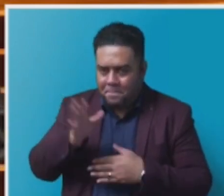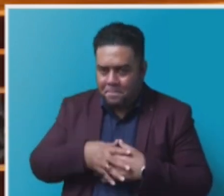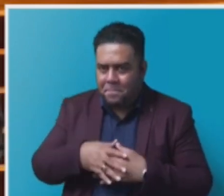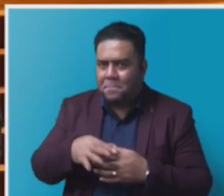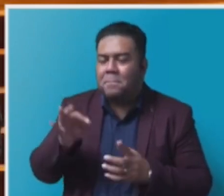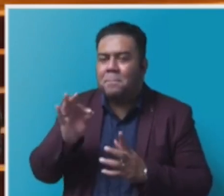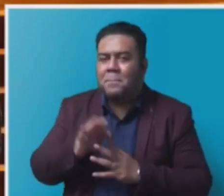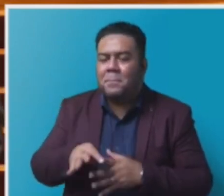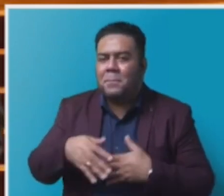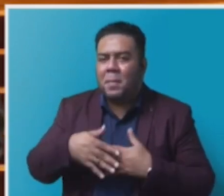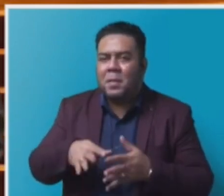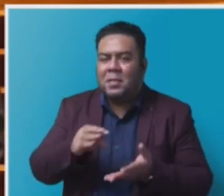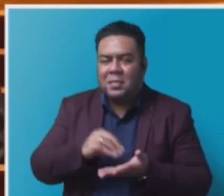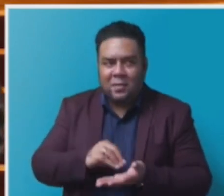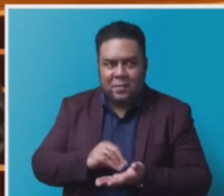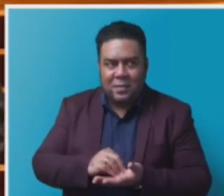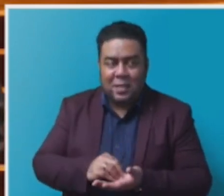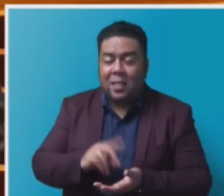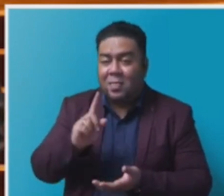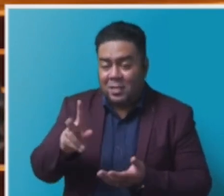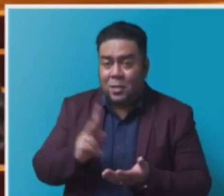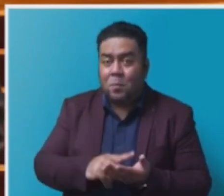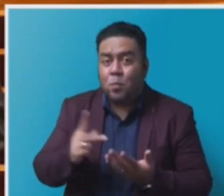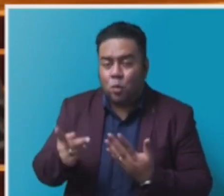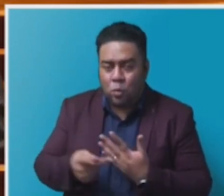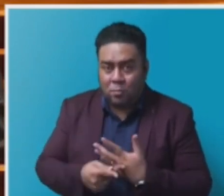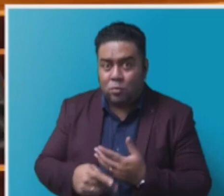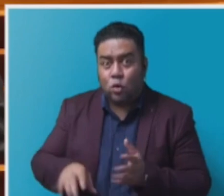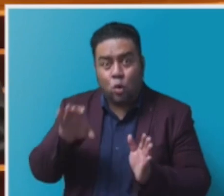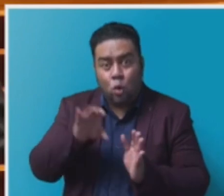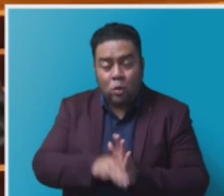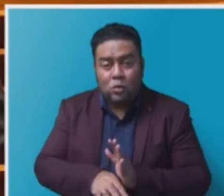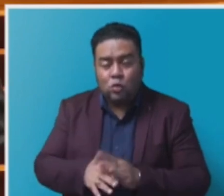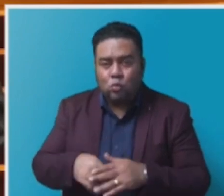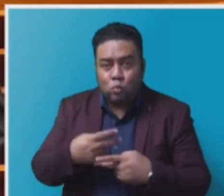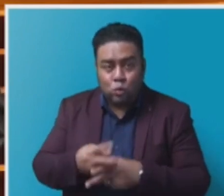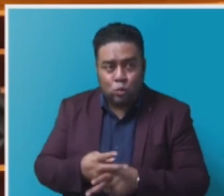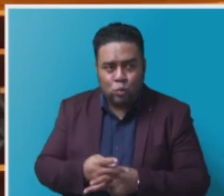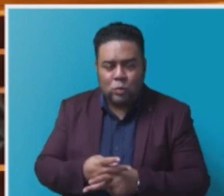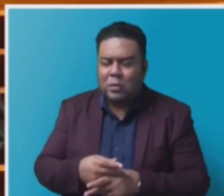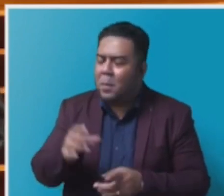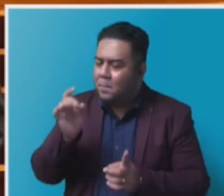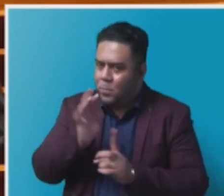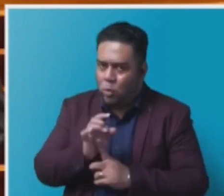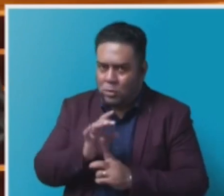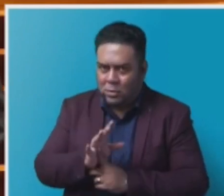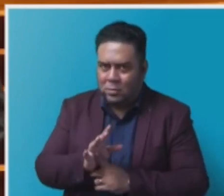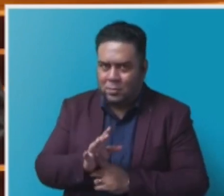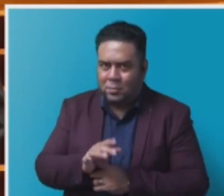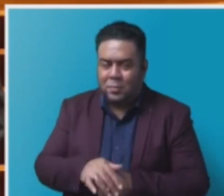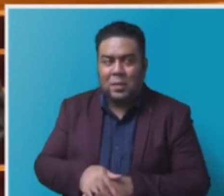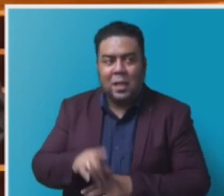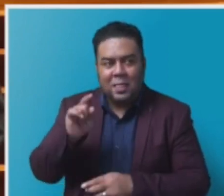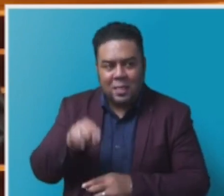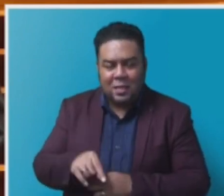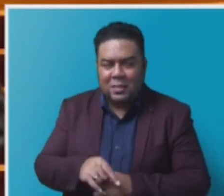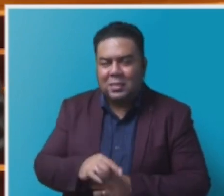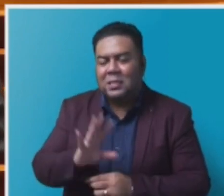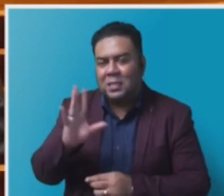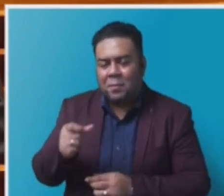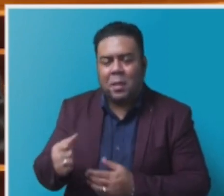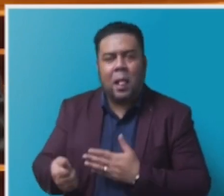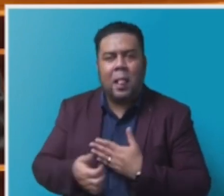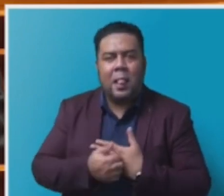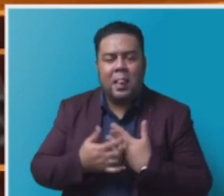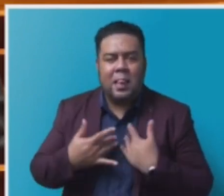service oriented. These programs, while costly to produce, are vitally important, some even